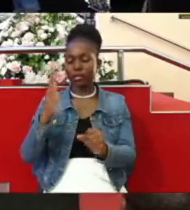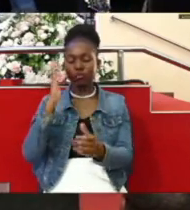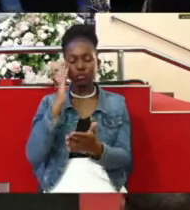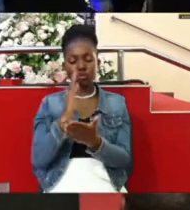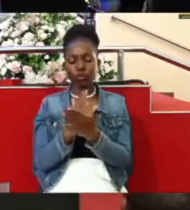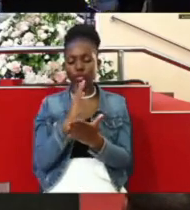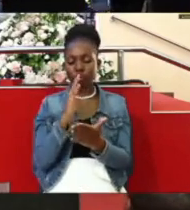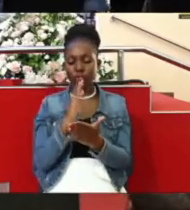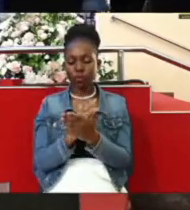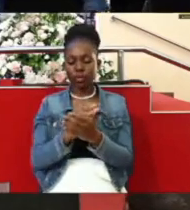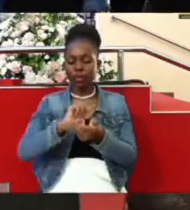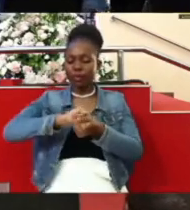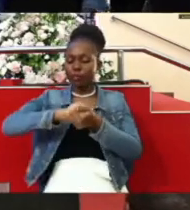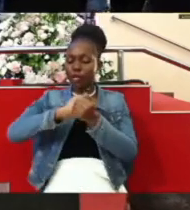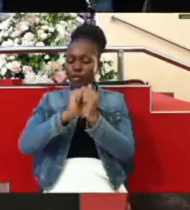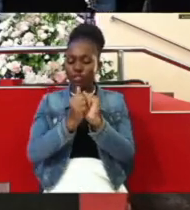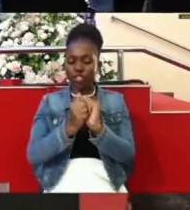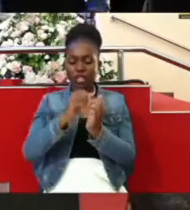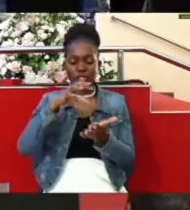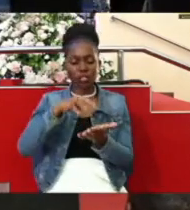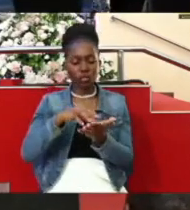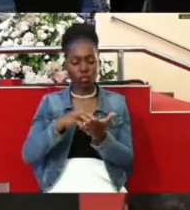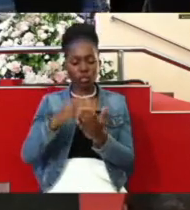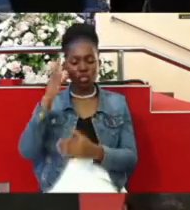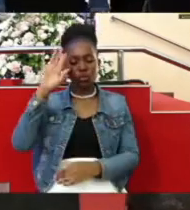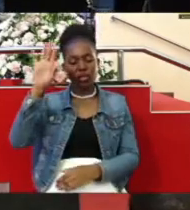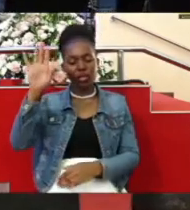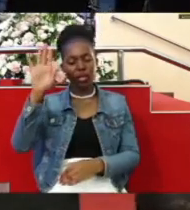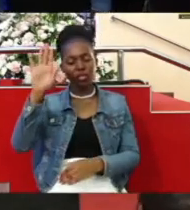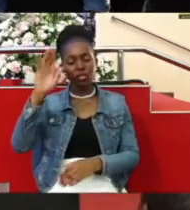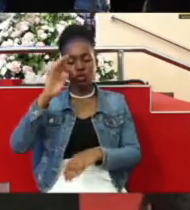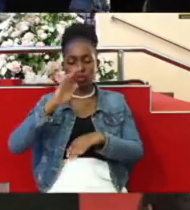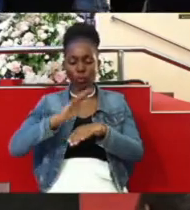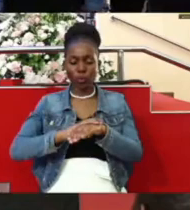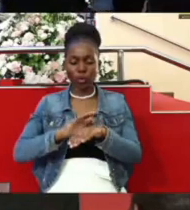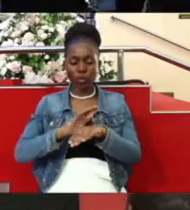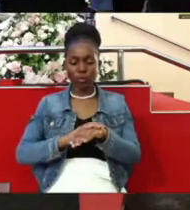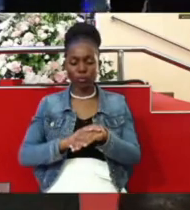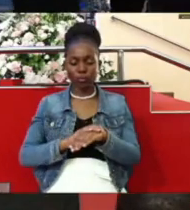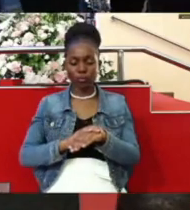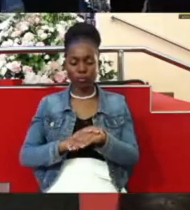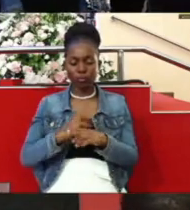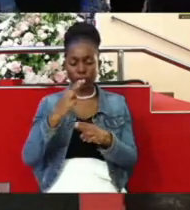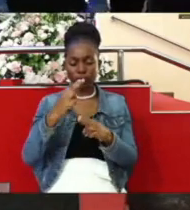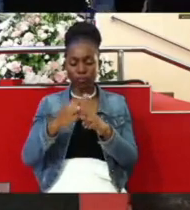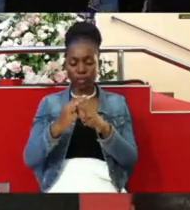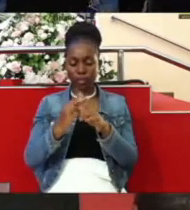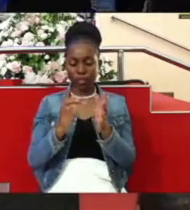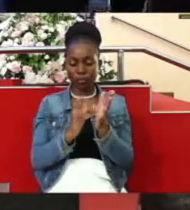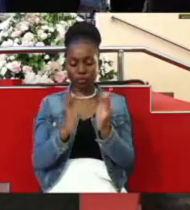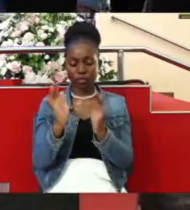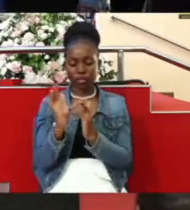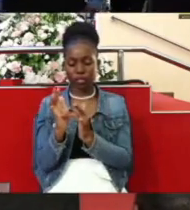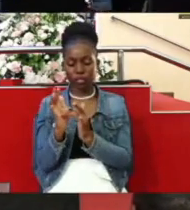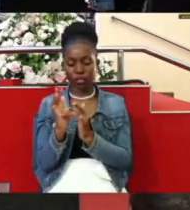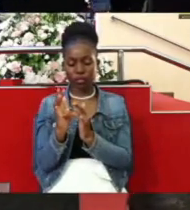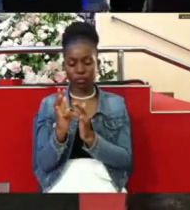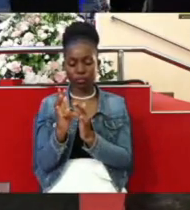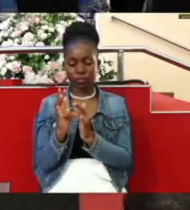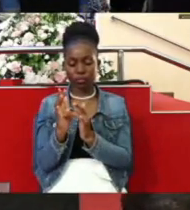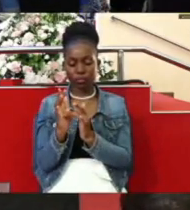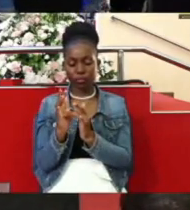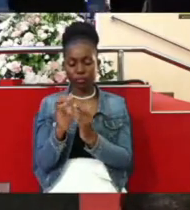their situation for their good. Ukaweze kupindua hali zao zikawa mzuri. In the name of Jesus Christ. Katika jina la Yesu